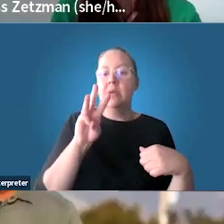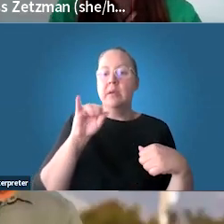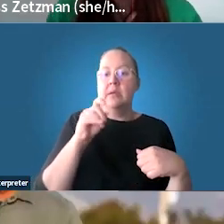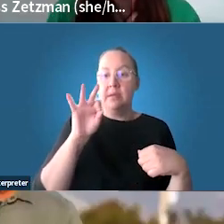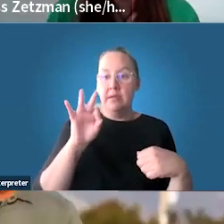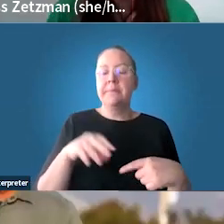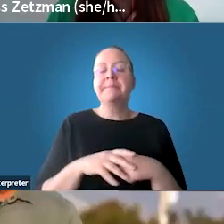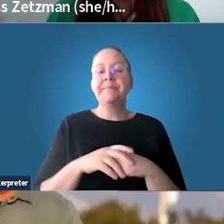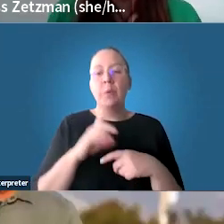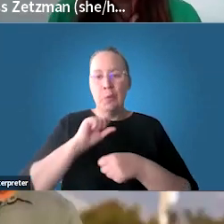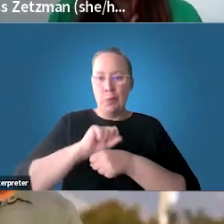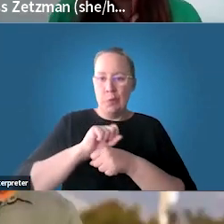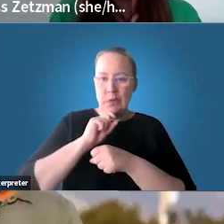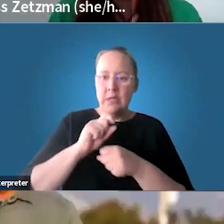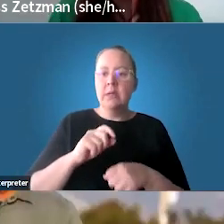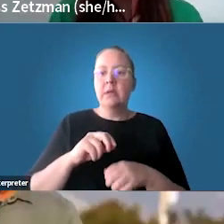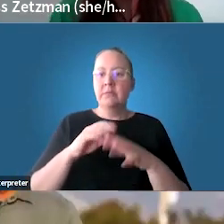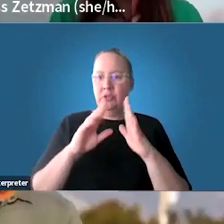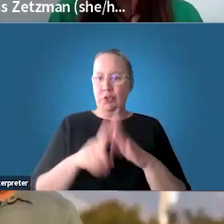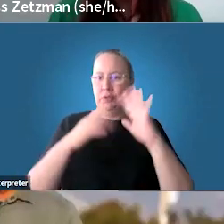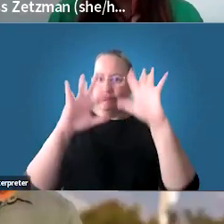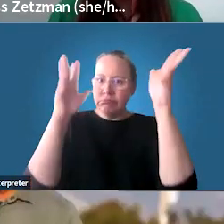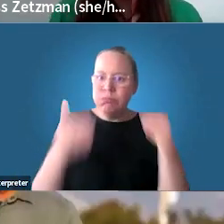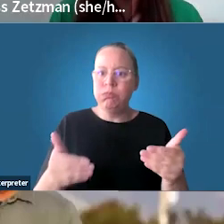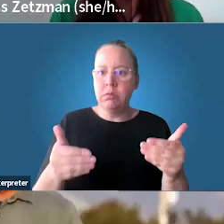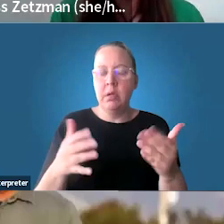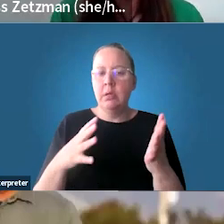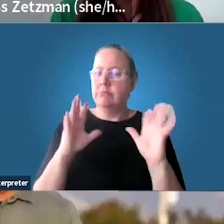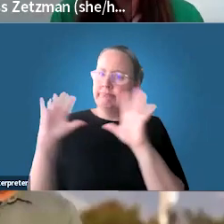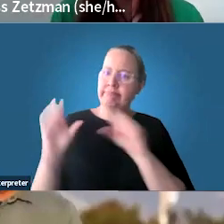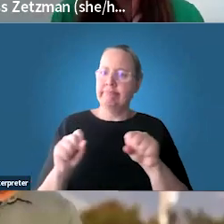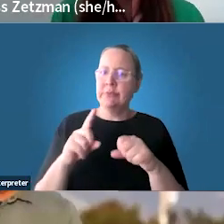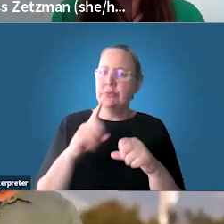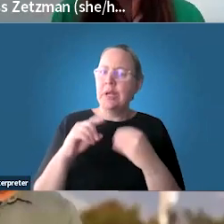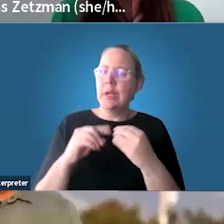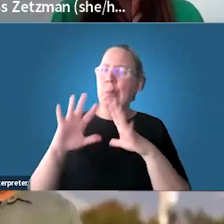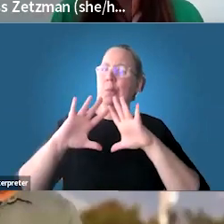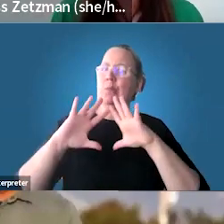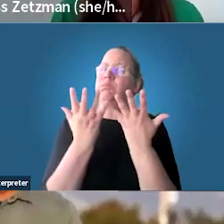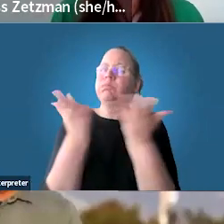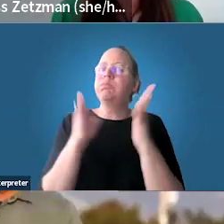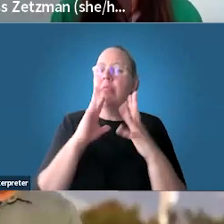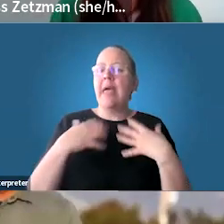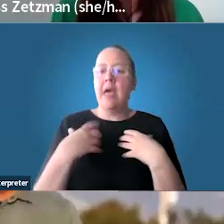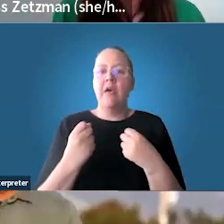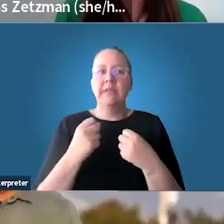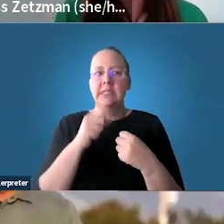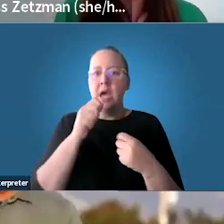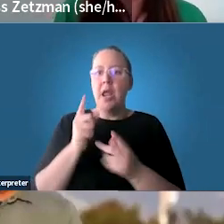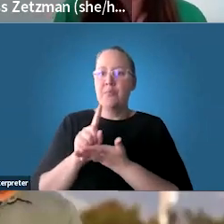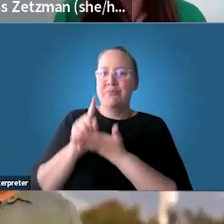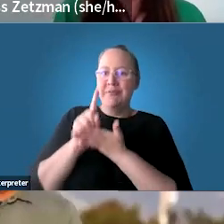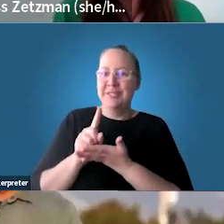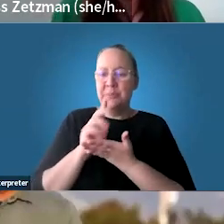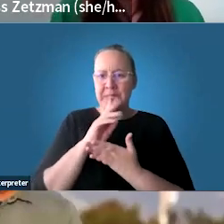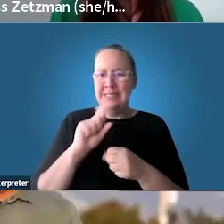We are working to take bold leaps with others to achieve a world where health is not a privilege, but a